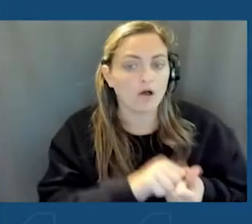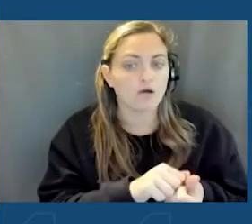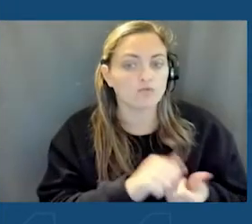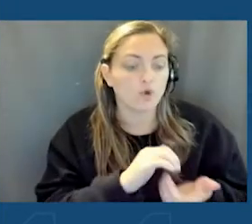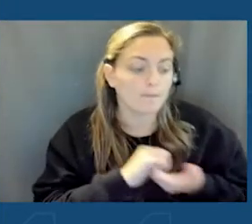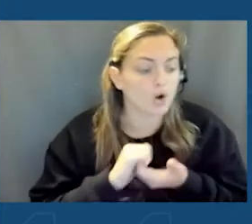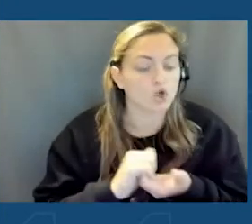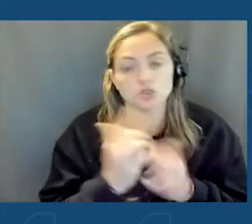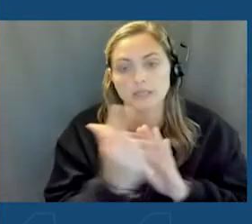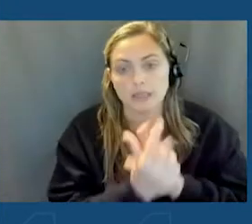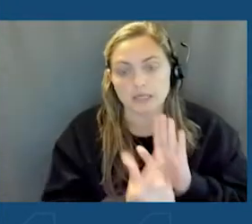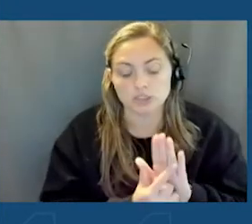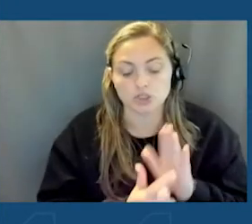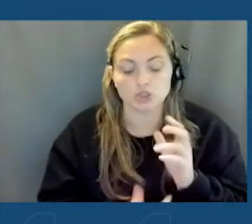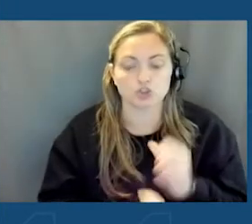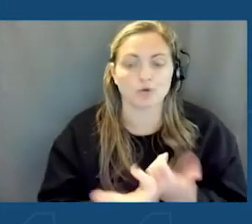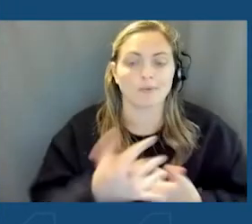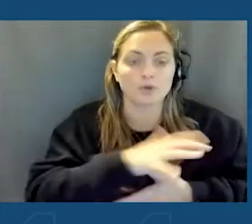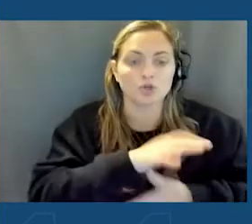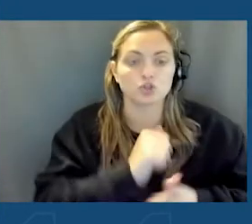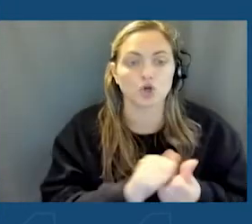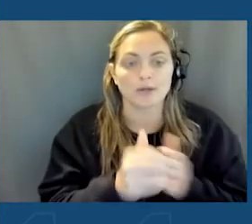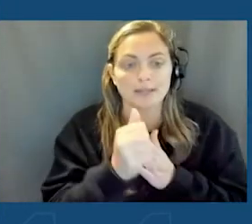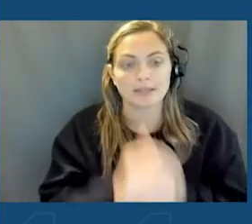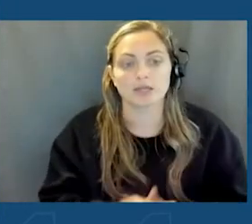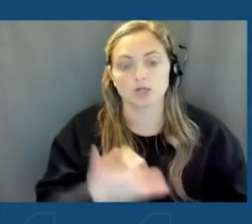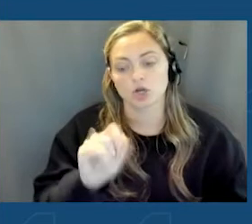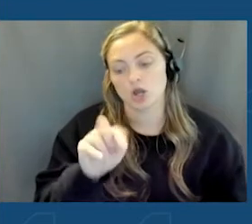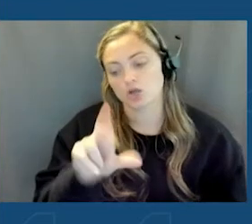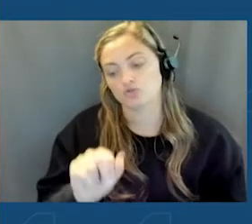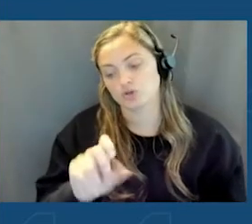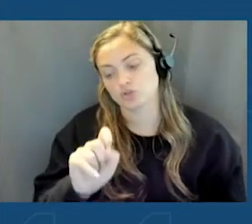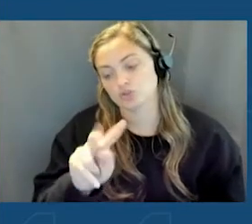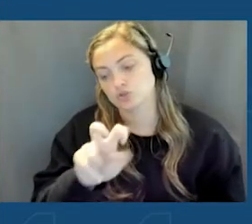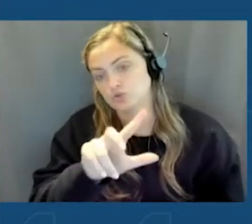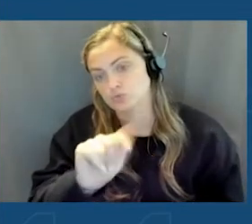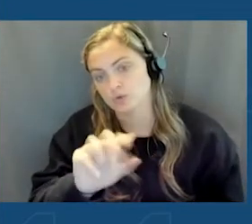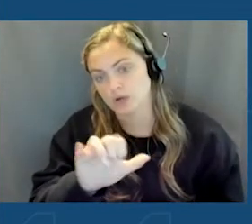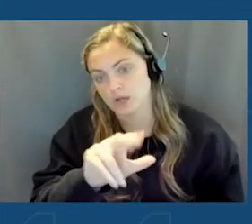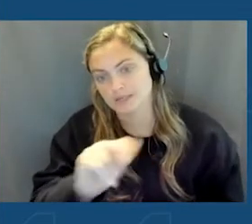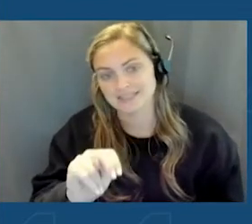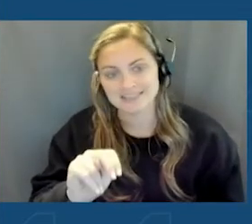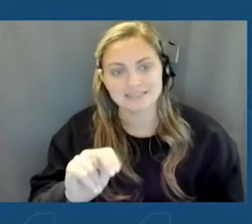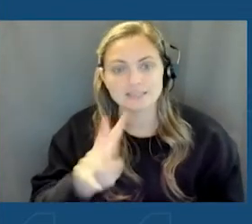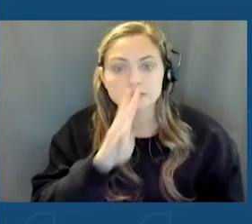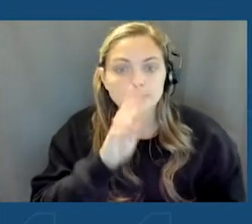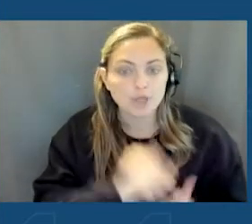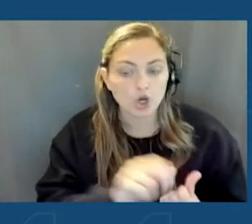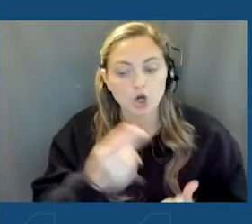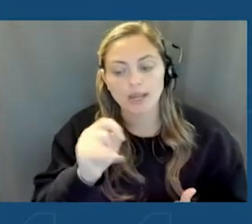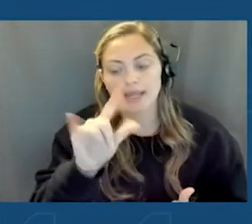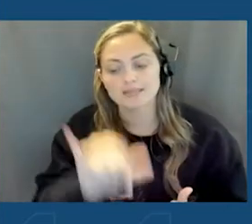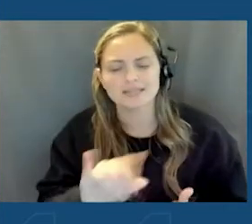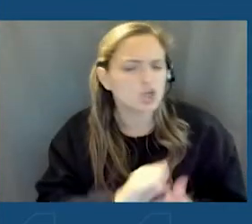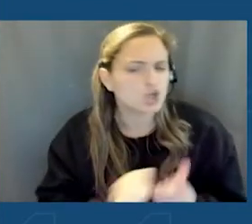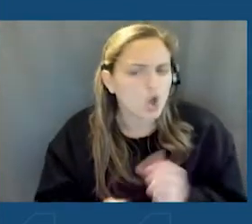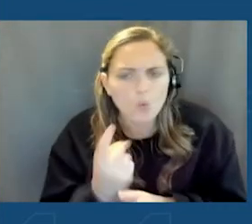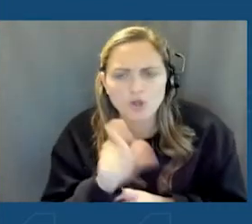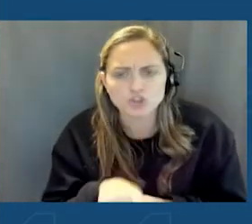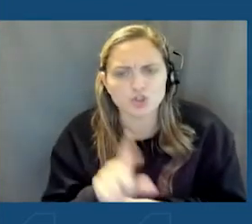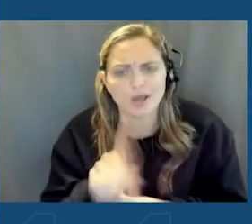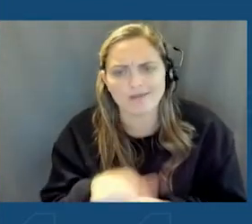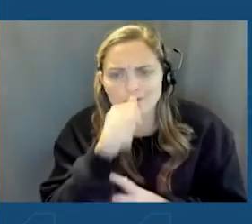I thank Majority Leader Andre Stewart Cousins. I thank Speaker Carl Heastie. because no one should ever have to